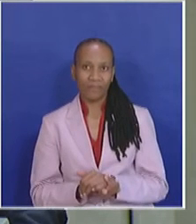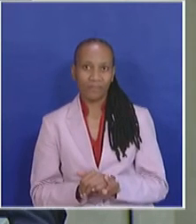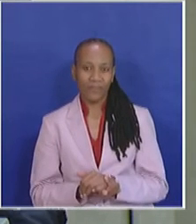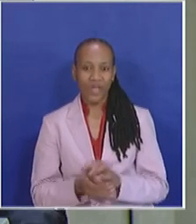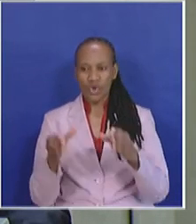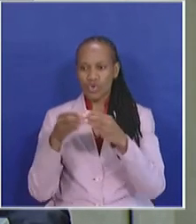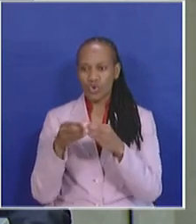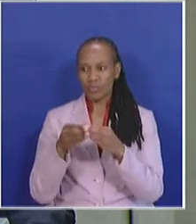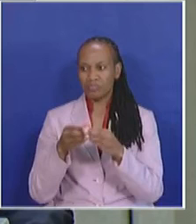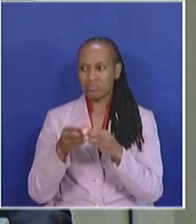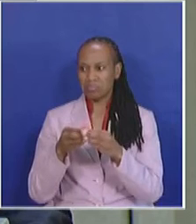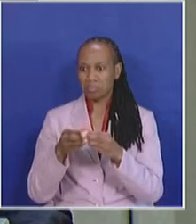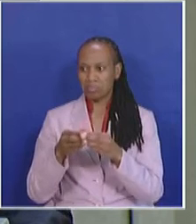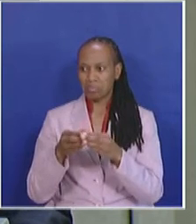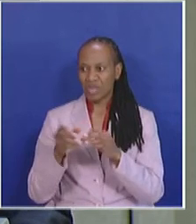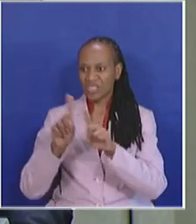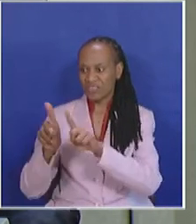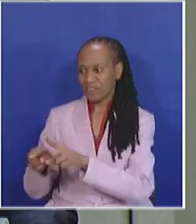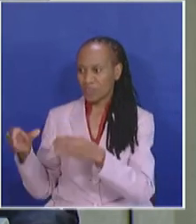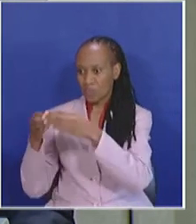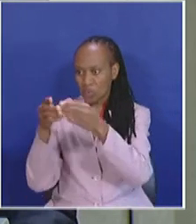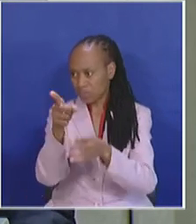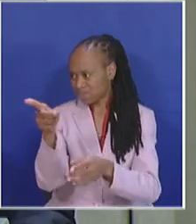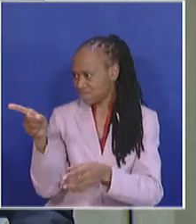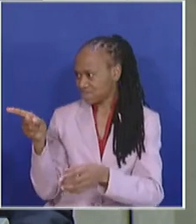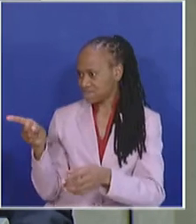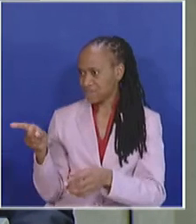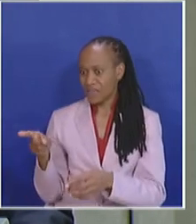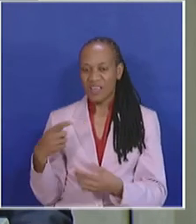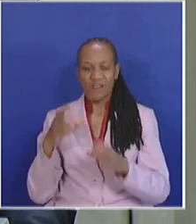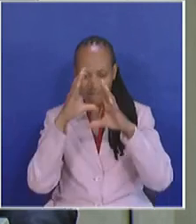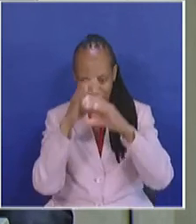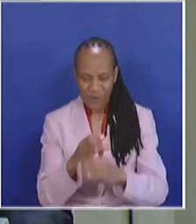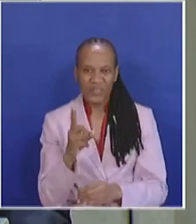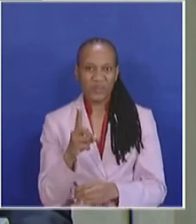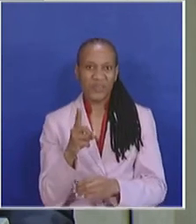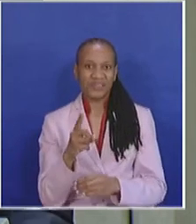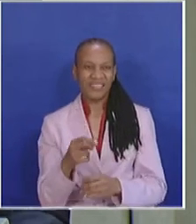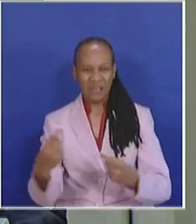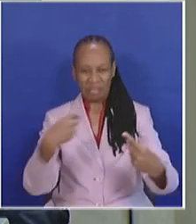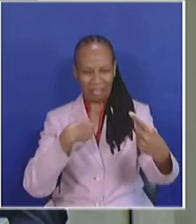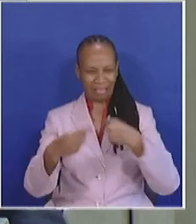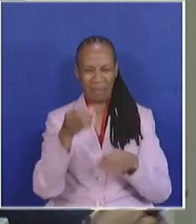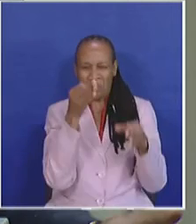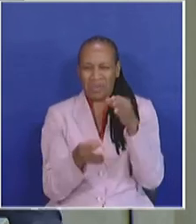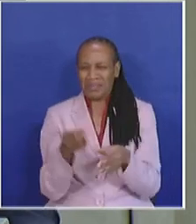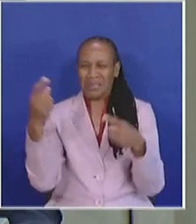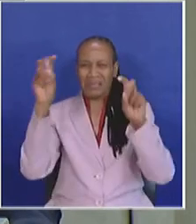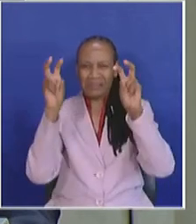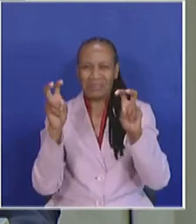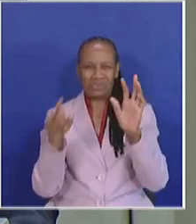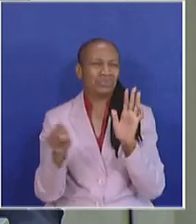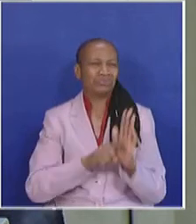opposition parties, as usual, has focused on grandstanding, on political opportunism, and